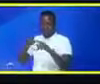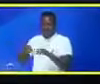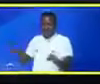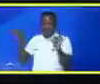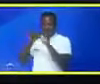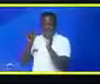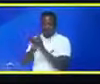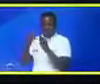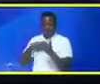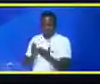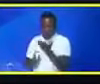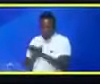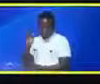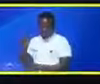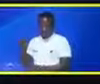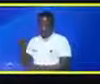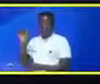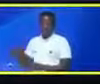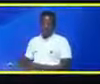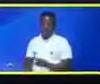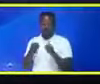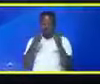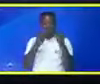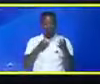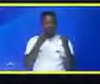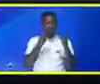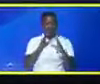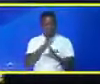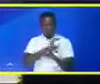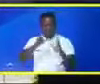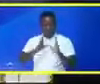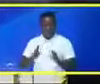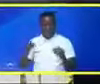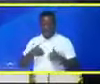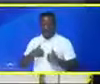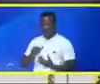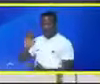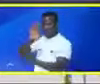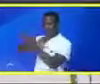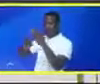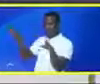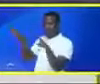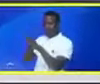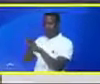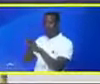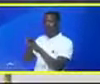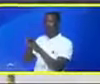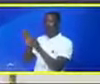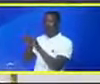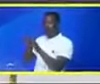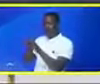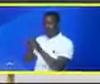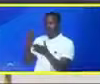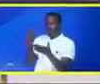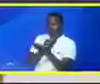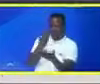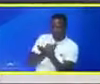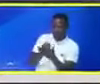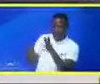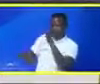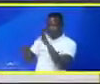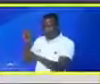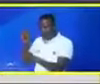key. Many believers stand before closed doors, closed financial doors, closed spiritual